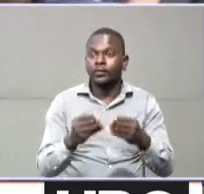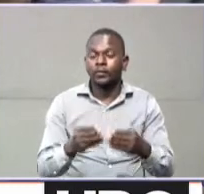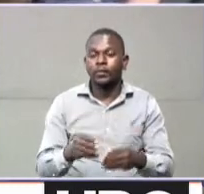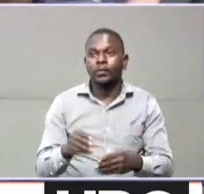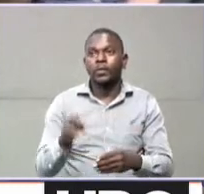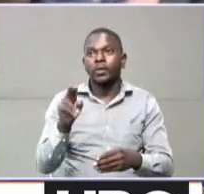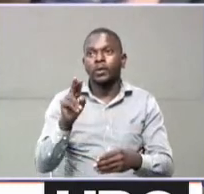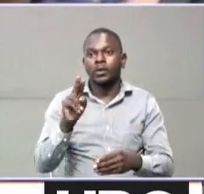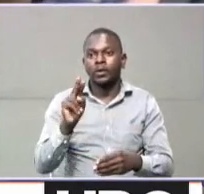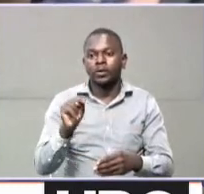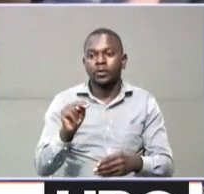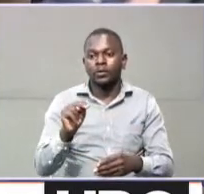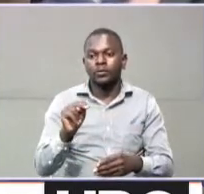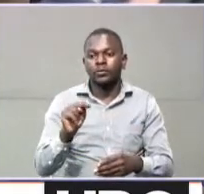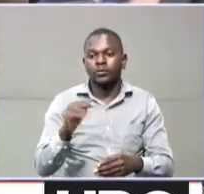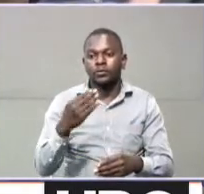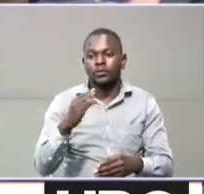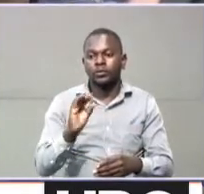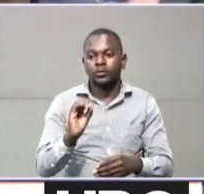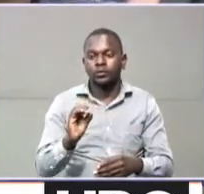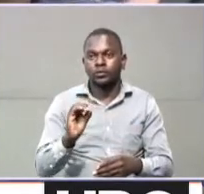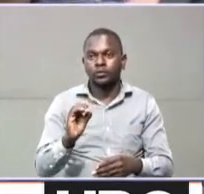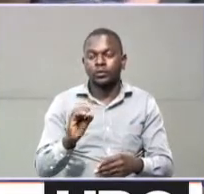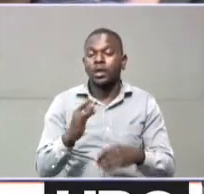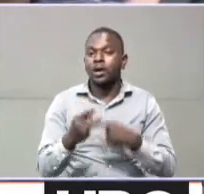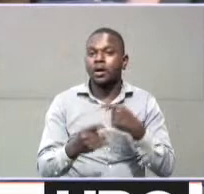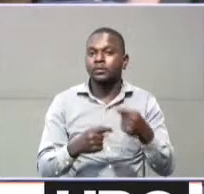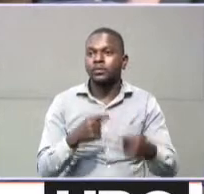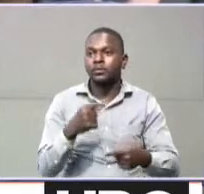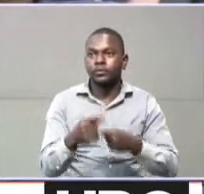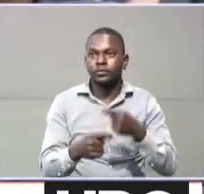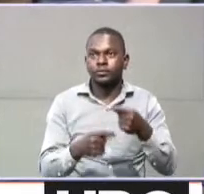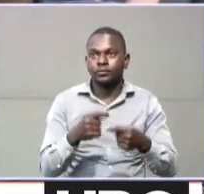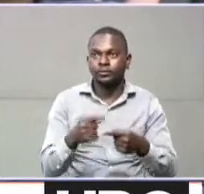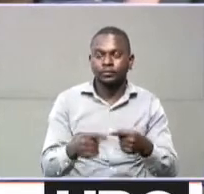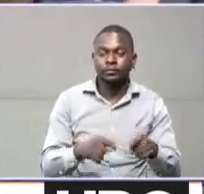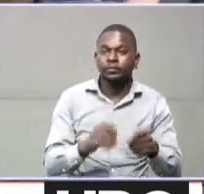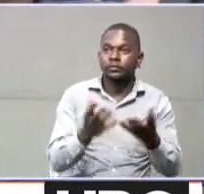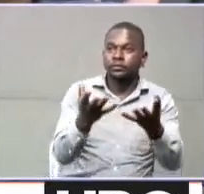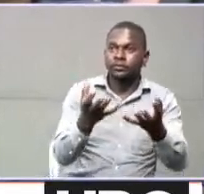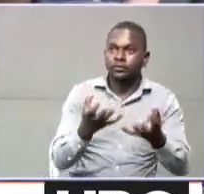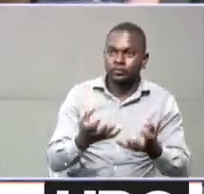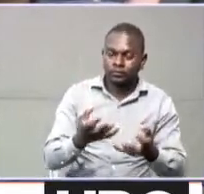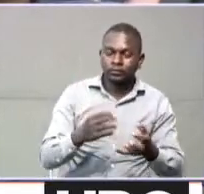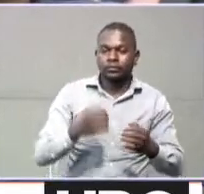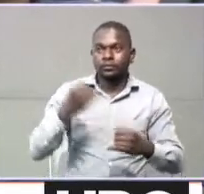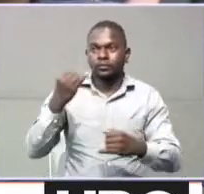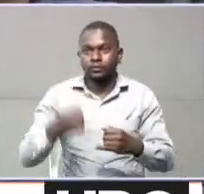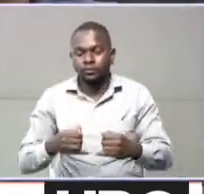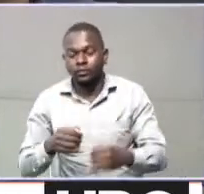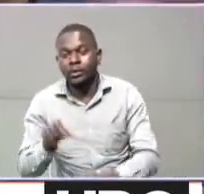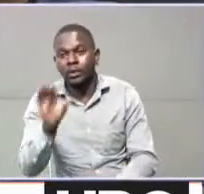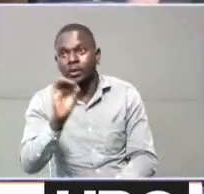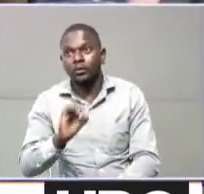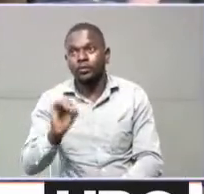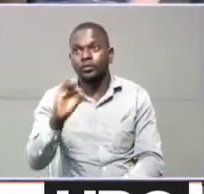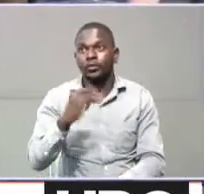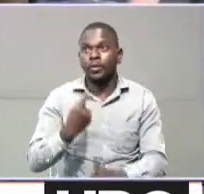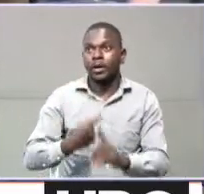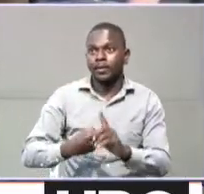non-government organization the process is expected it will be finalized by october